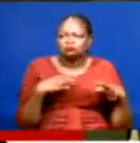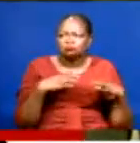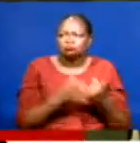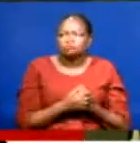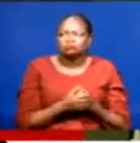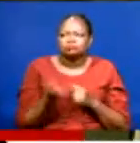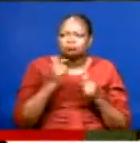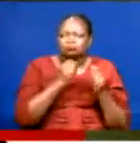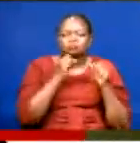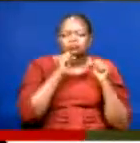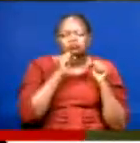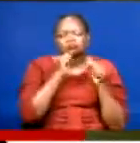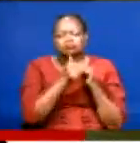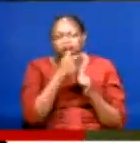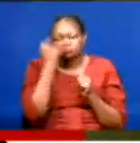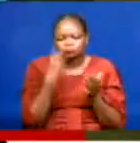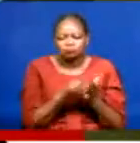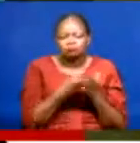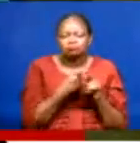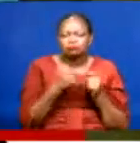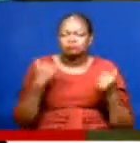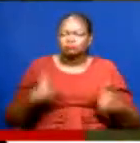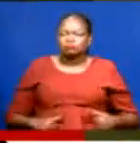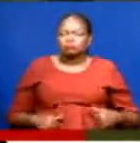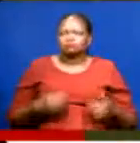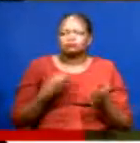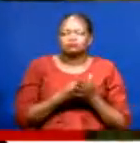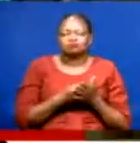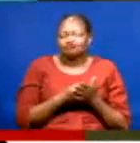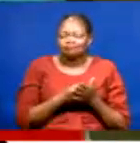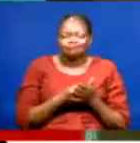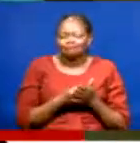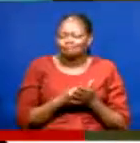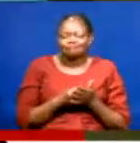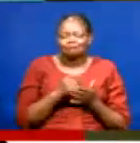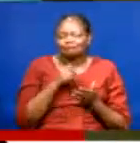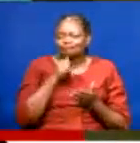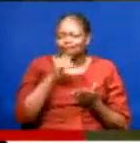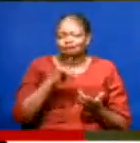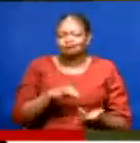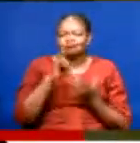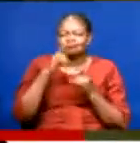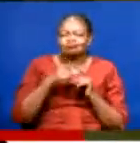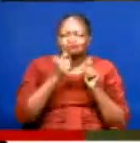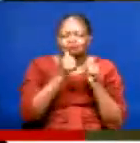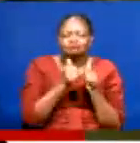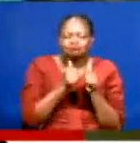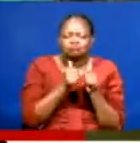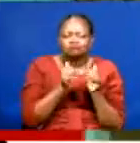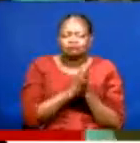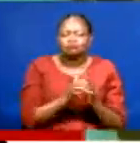sport because of money. But for me, I put money behind, and I put the sport and talent of the youth